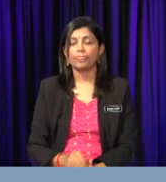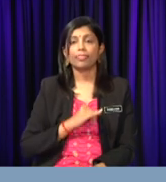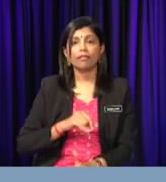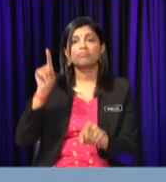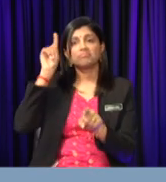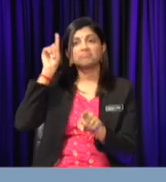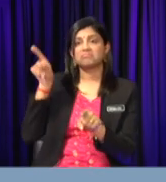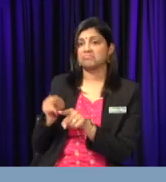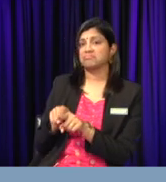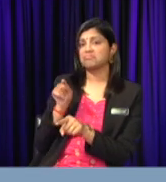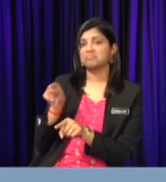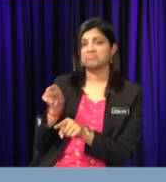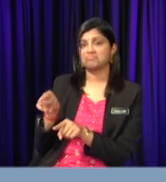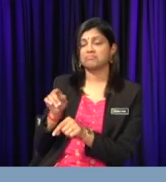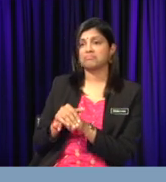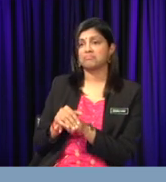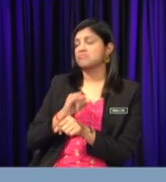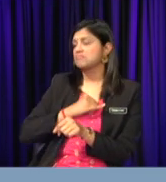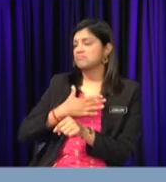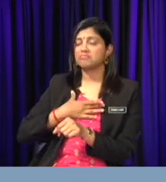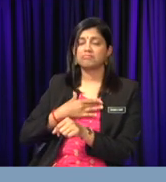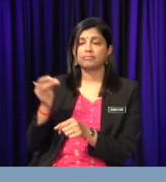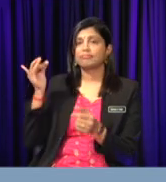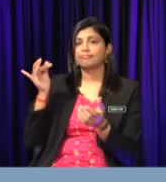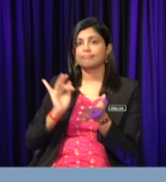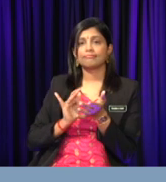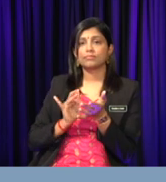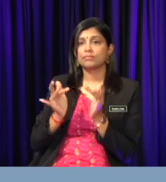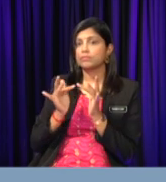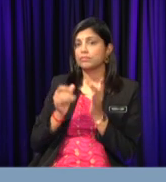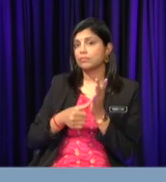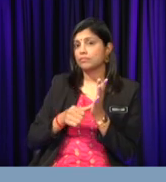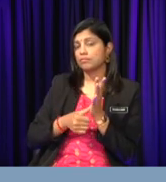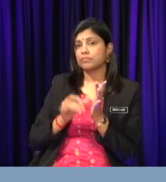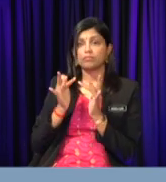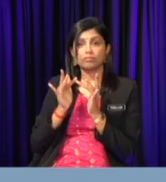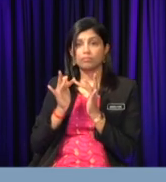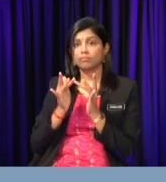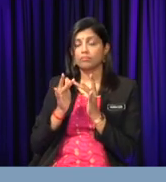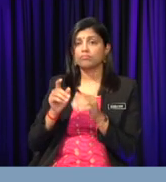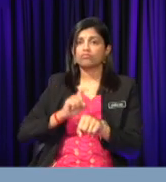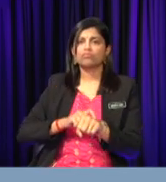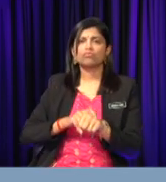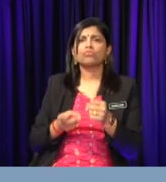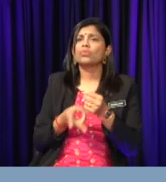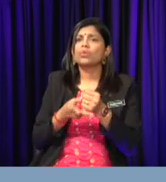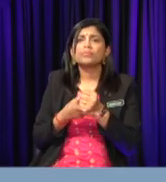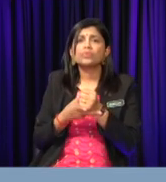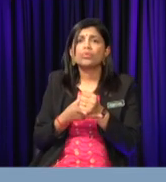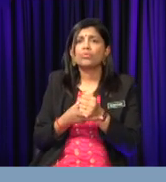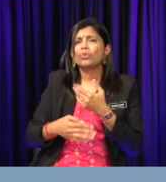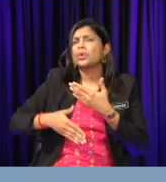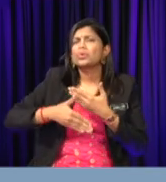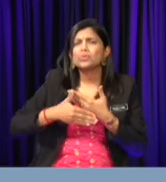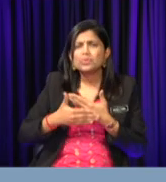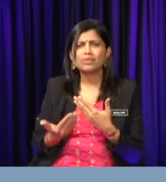I agree with your point. I prefer online shopping because it is time saving. It is very convenient to do online shopping at